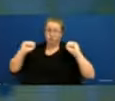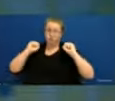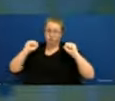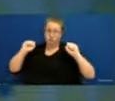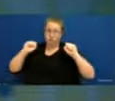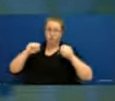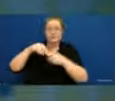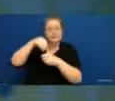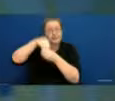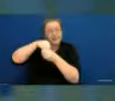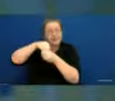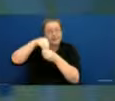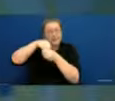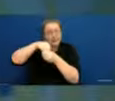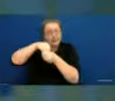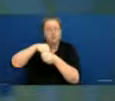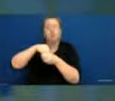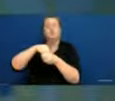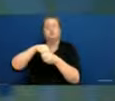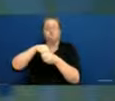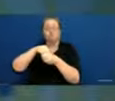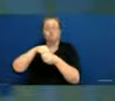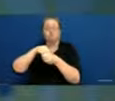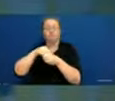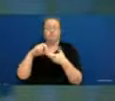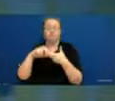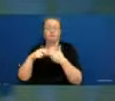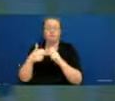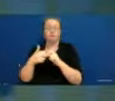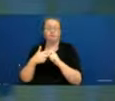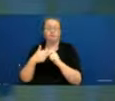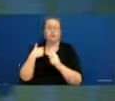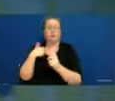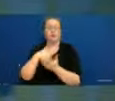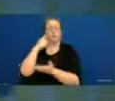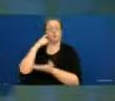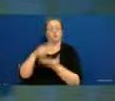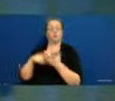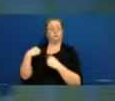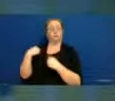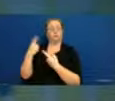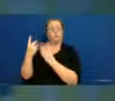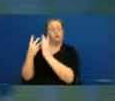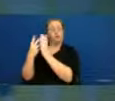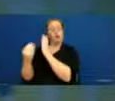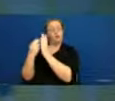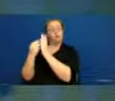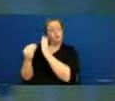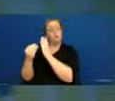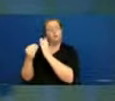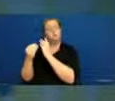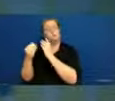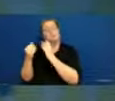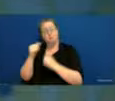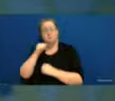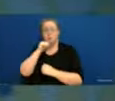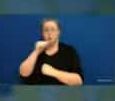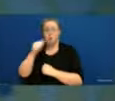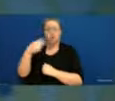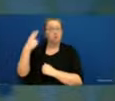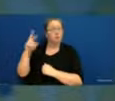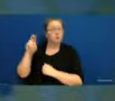something we have come to appreciate with this virus over time, that indoor settings are more risky than outdoor settings. When